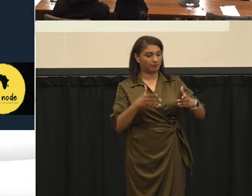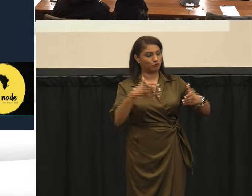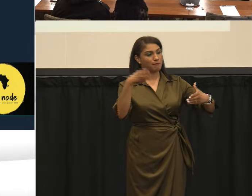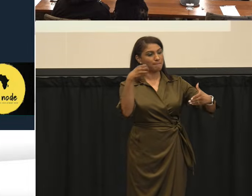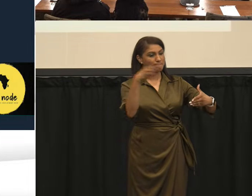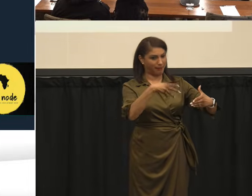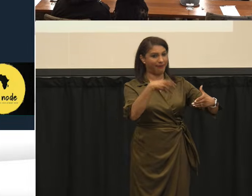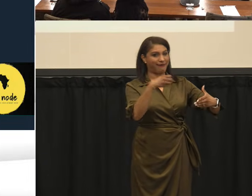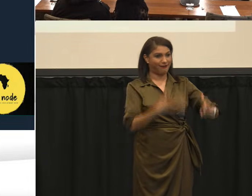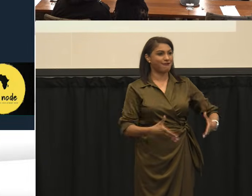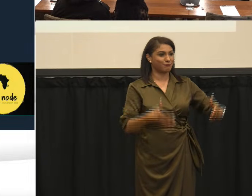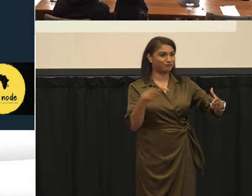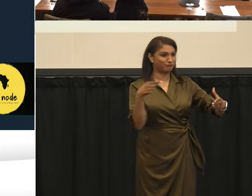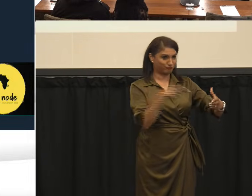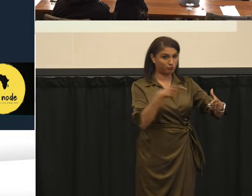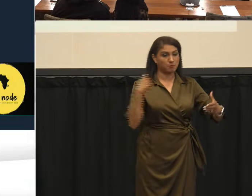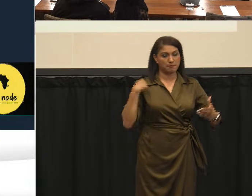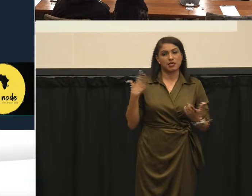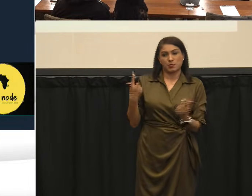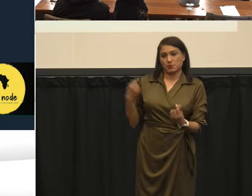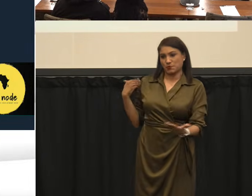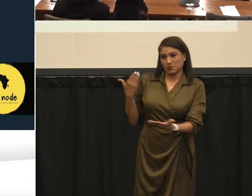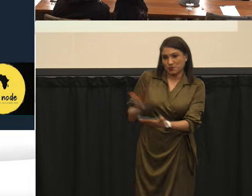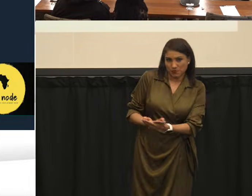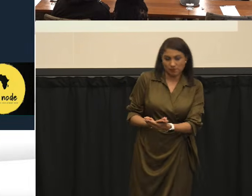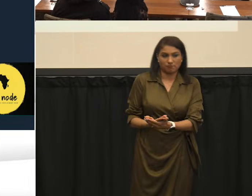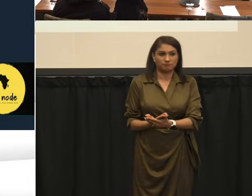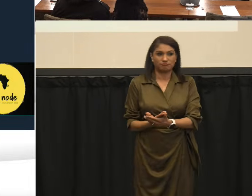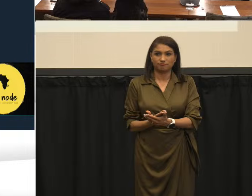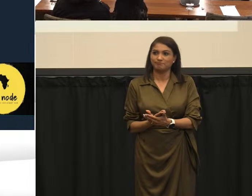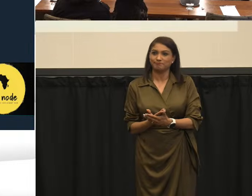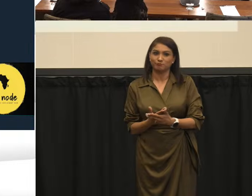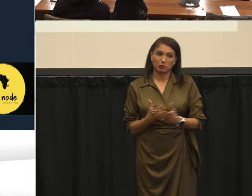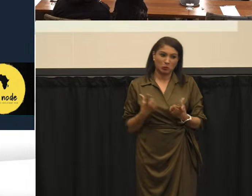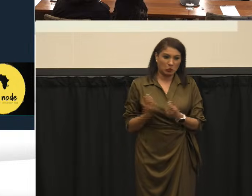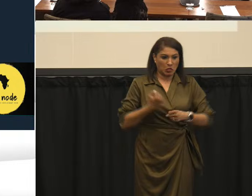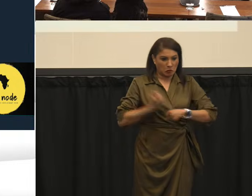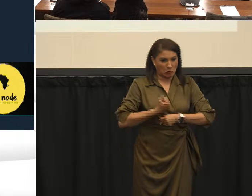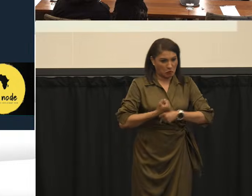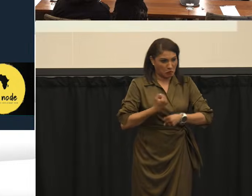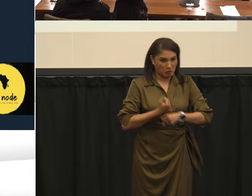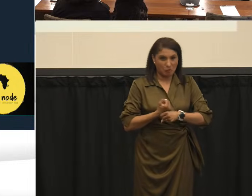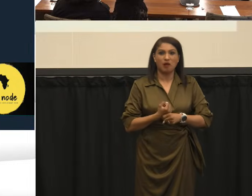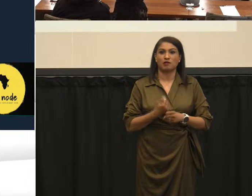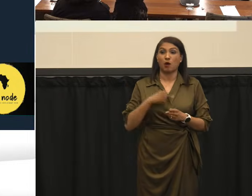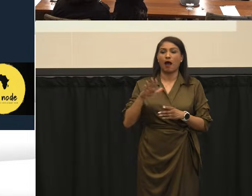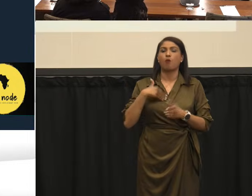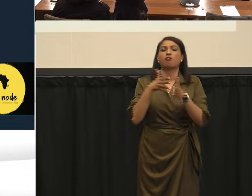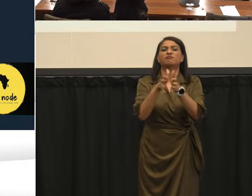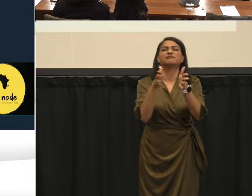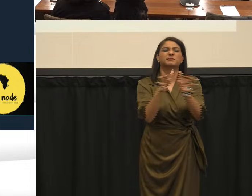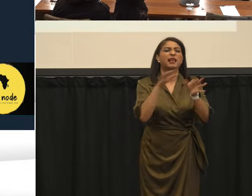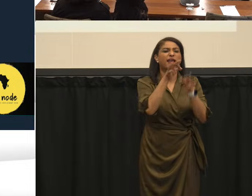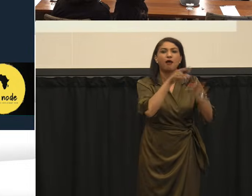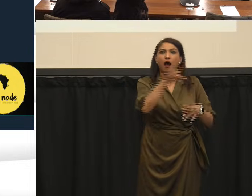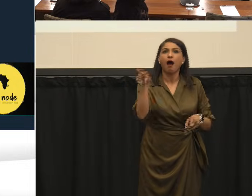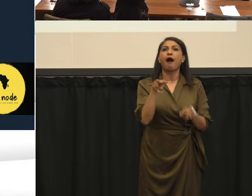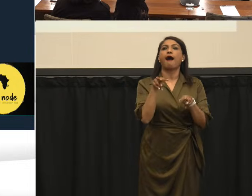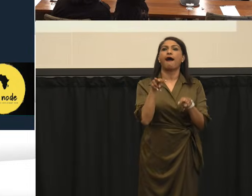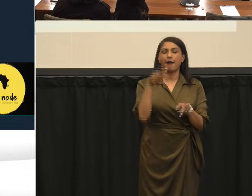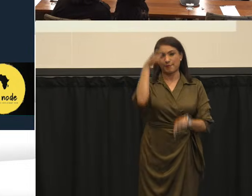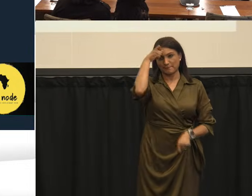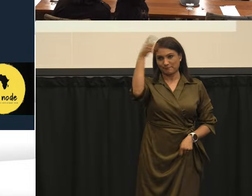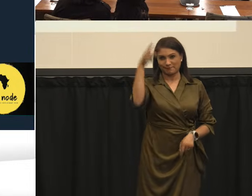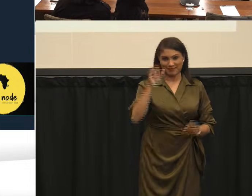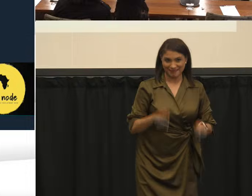So preparing for the SASL sign bank, I've been working on that for quite some time. And I will